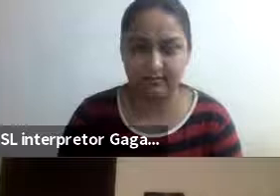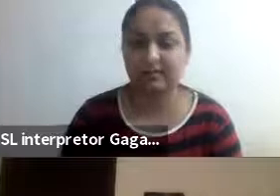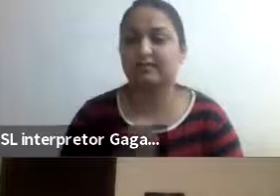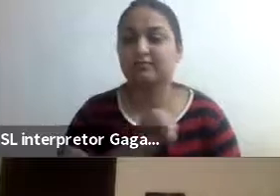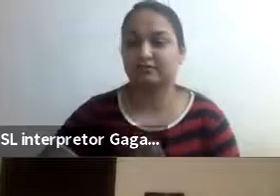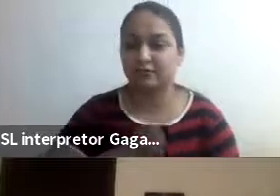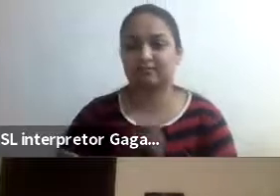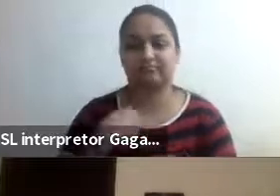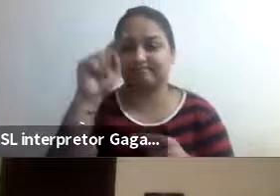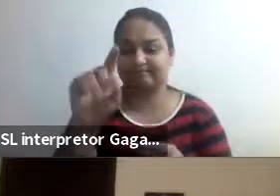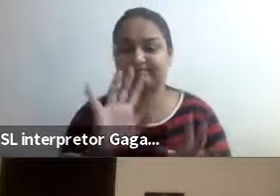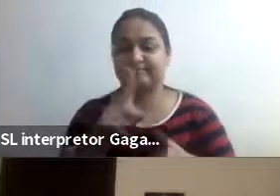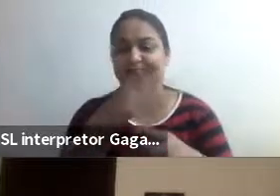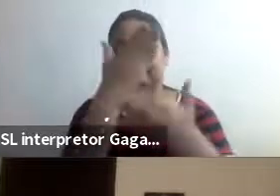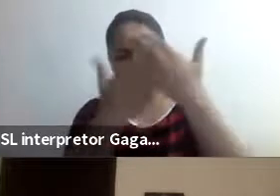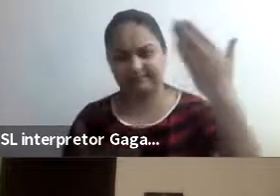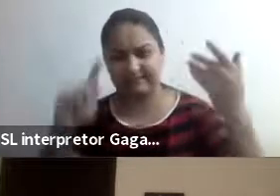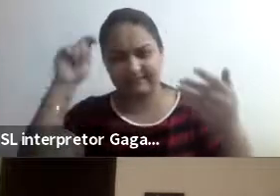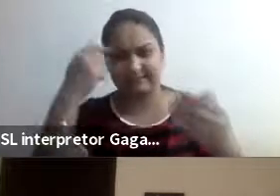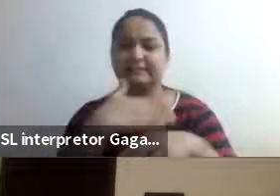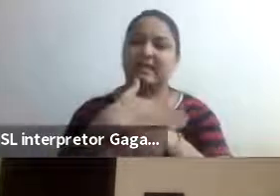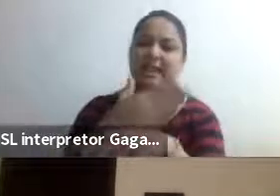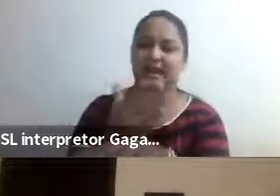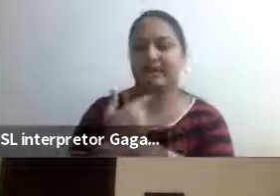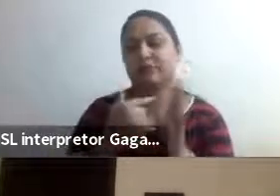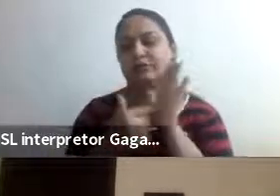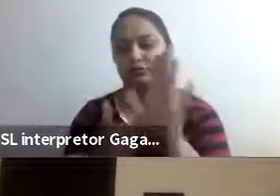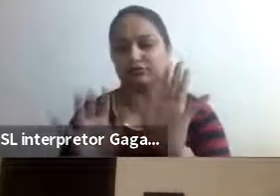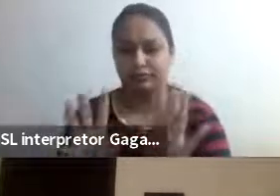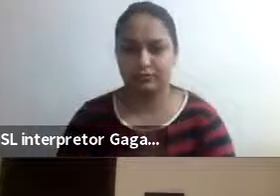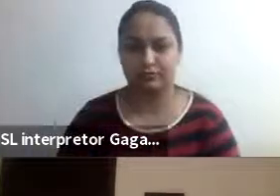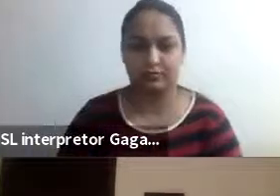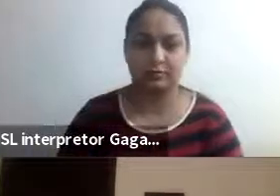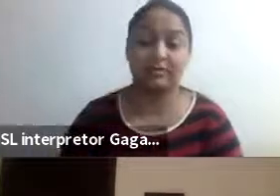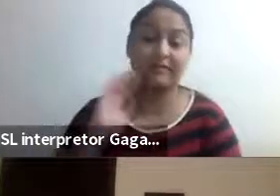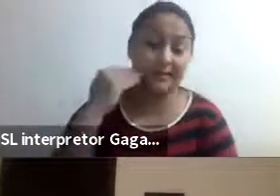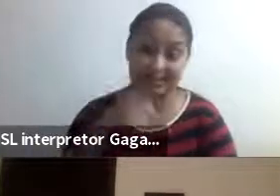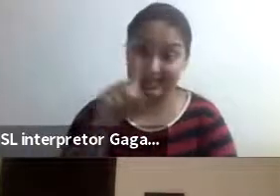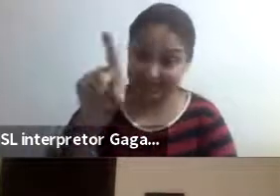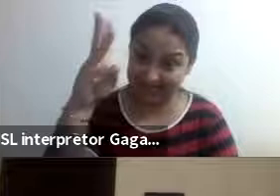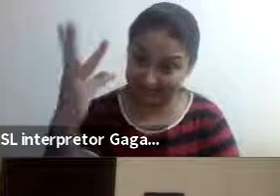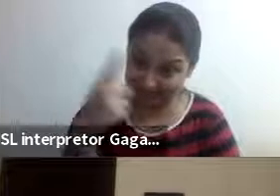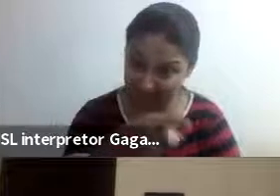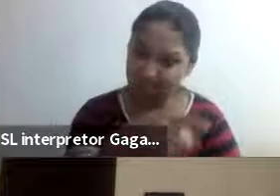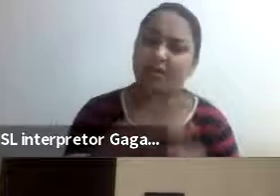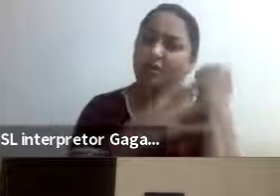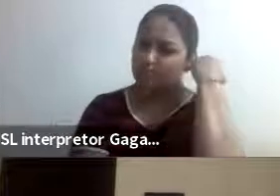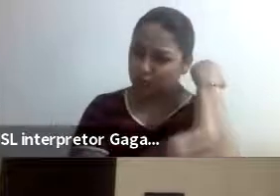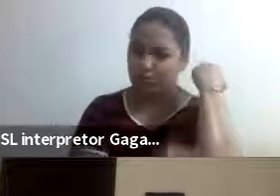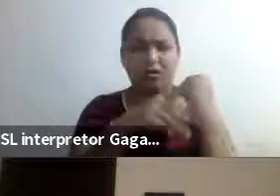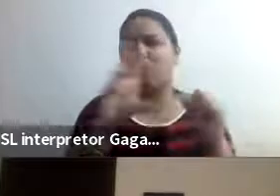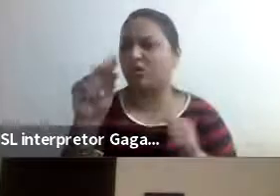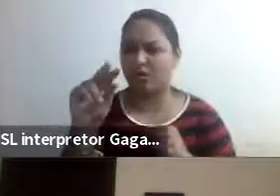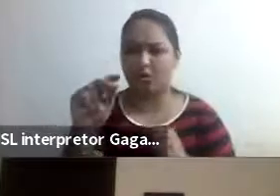and you can take your time to read it later on. When she was 13, because they were poor, because they couldn't